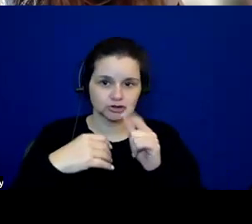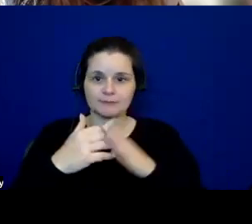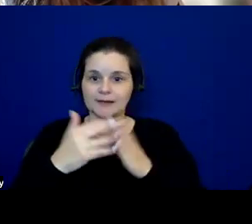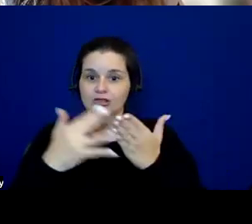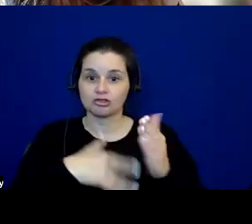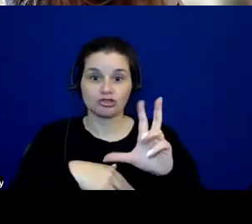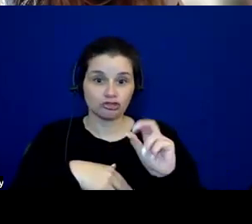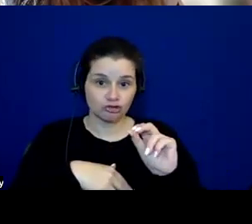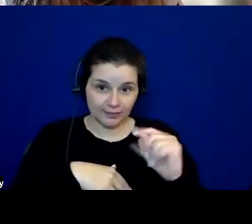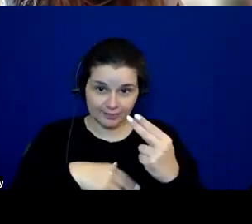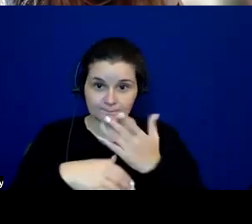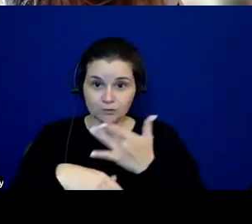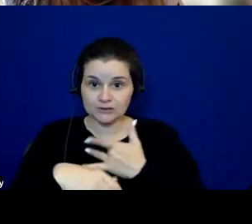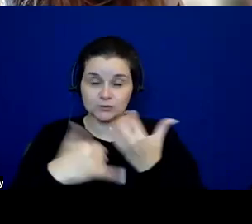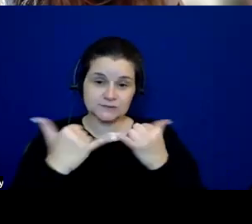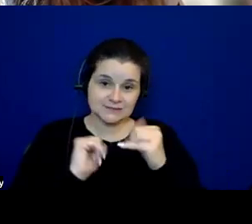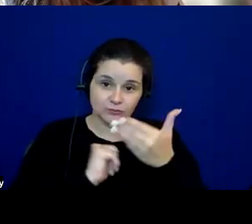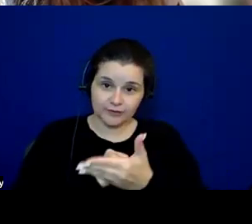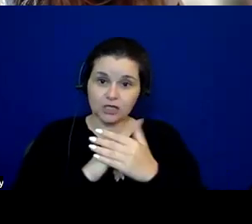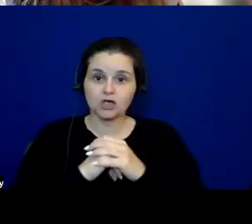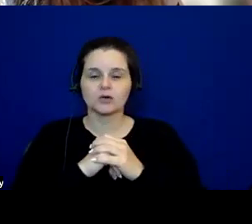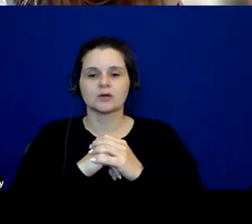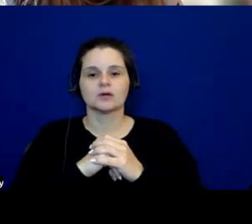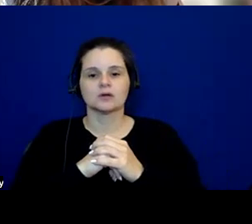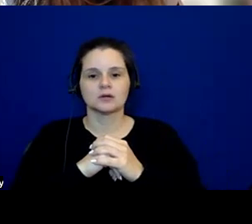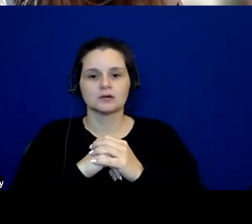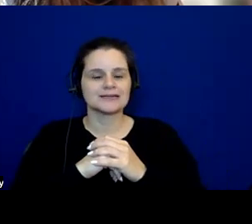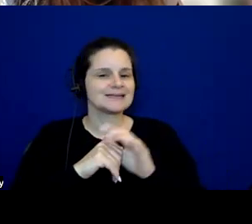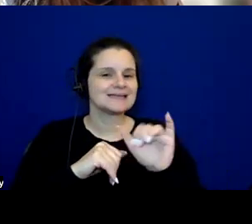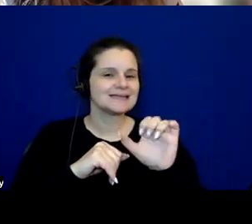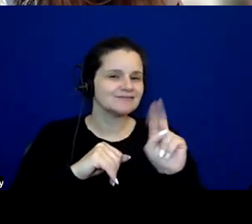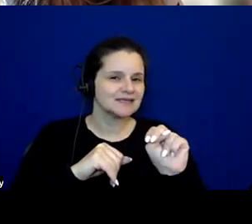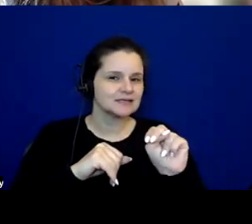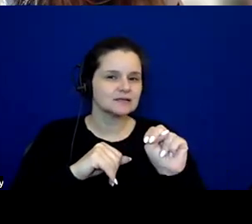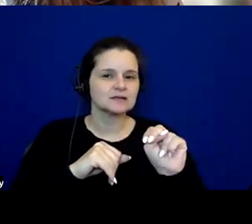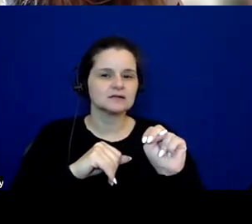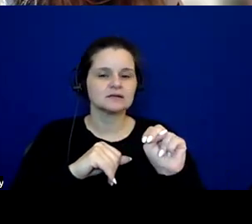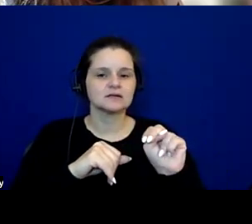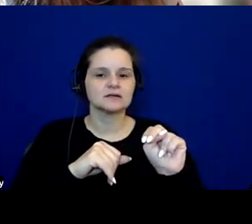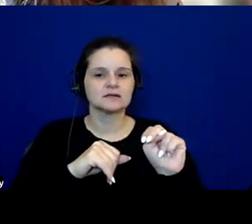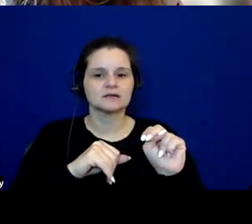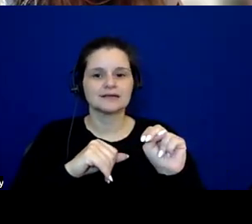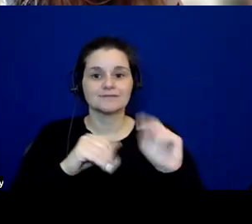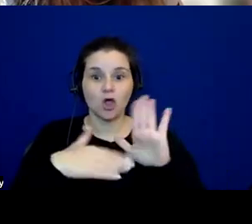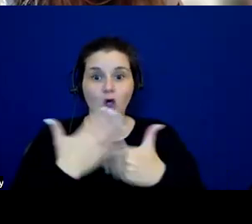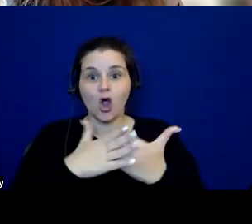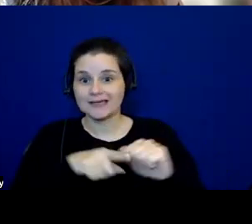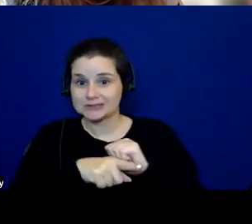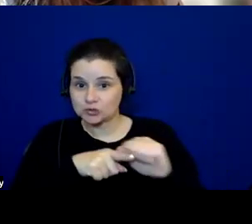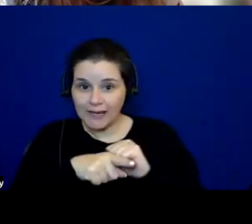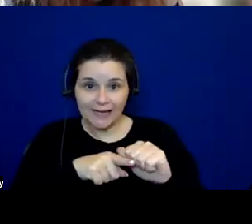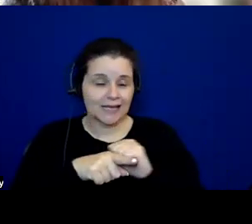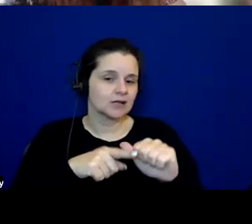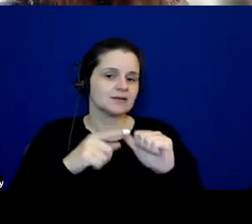her 30th birthday and she was still there. So even if you're not did all this training, or